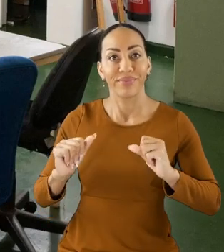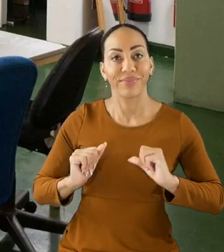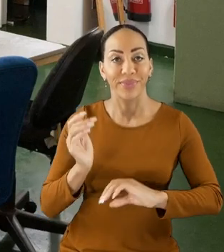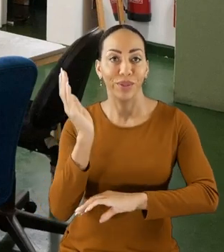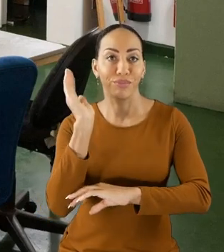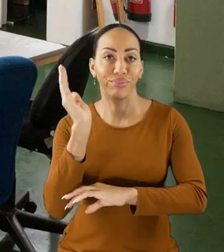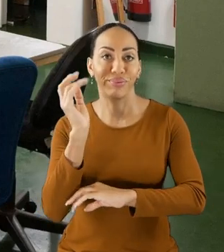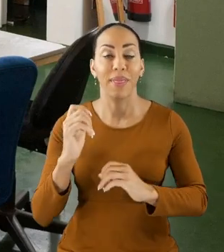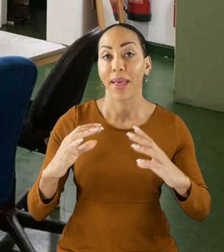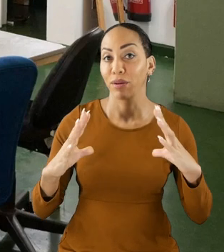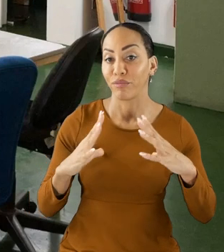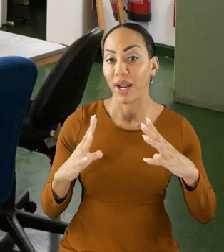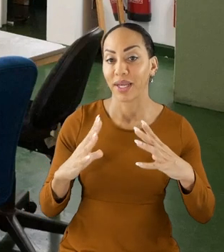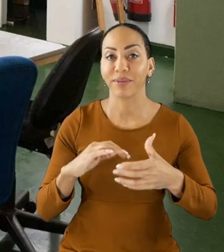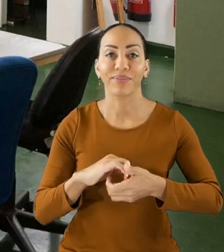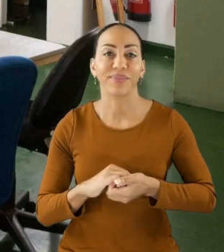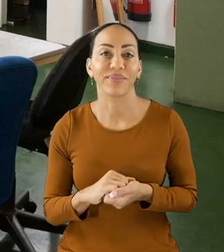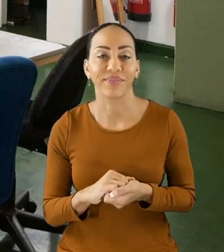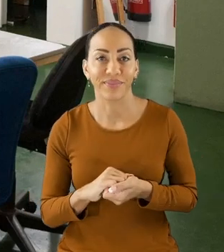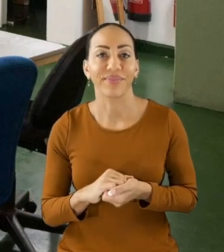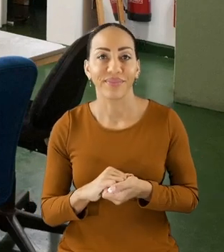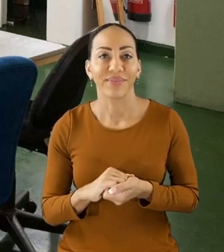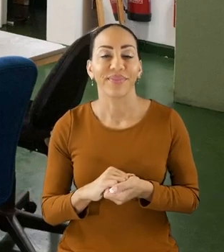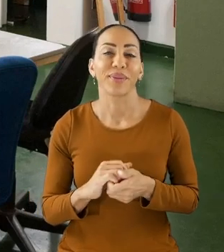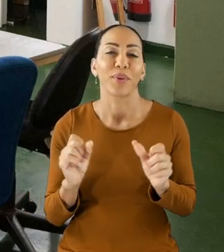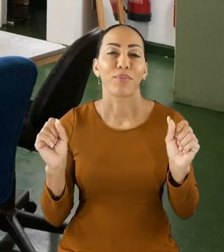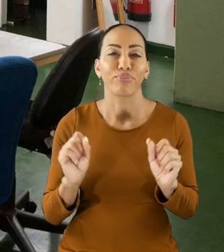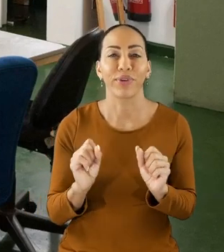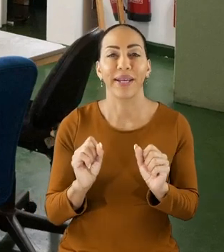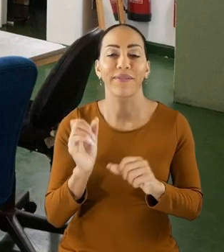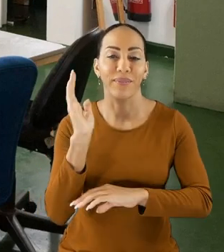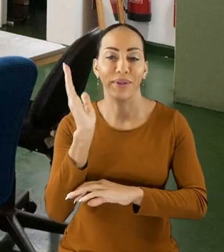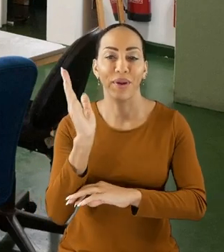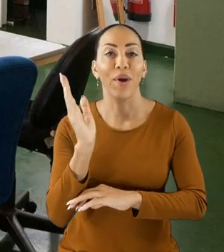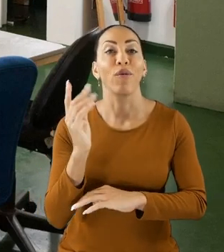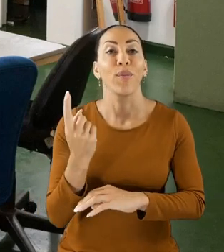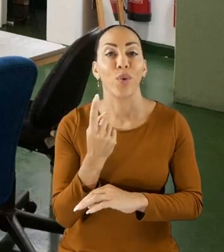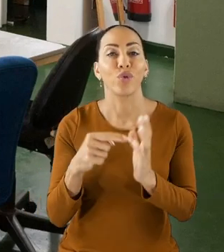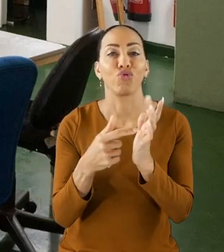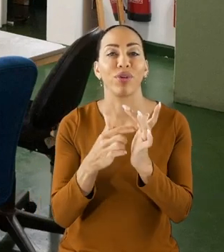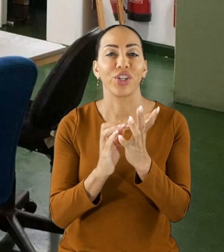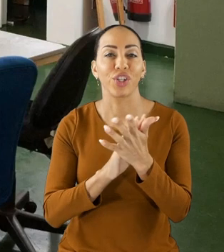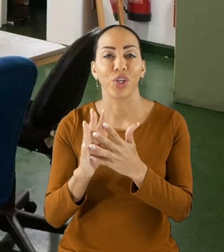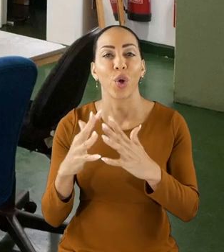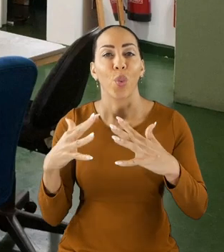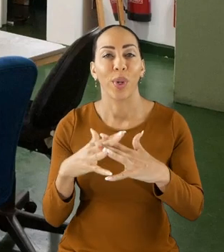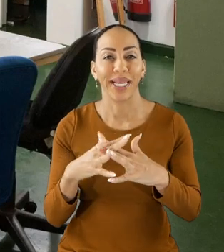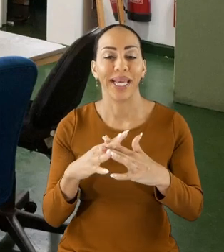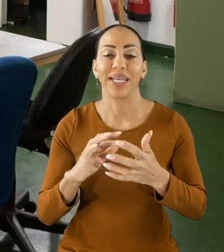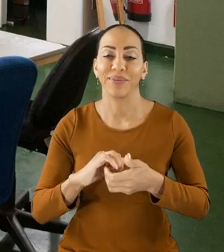then I'll be doing a talk myself, and we'll have a break, and then we'll have a talk, a brief presentation from Trish Wheatley,